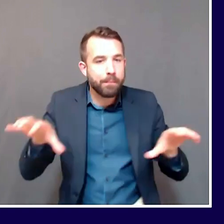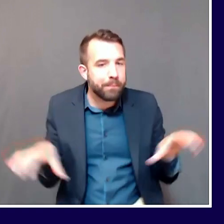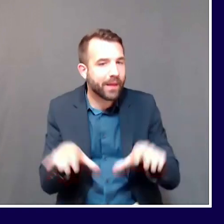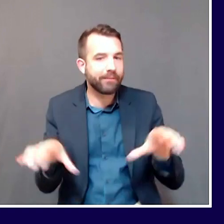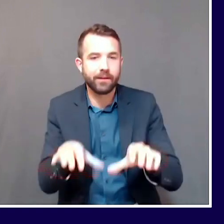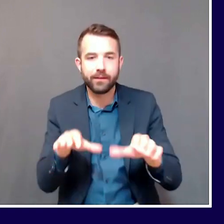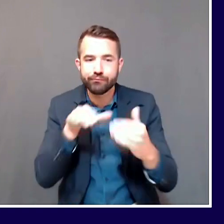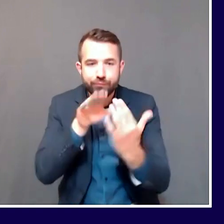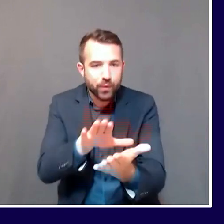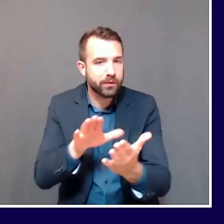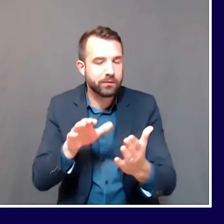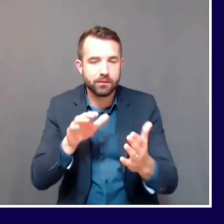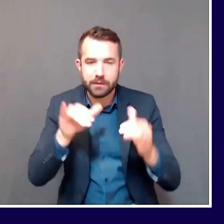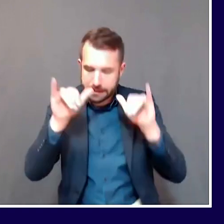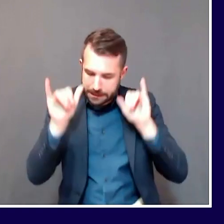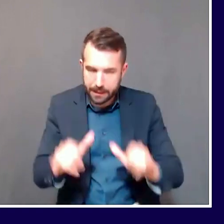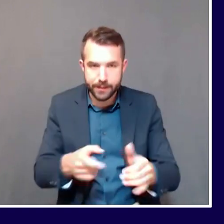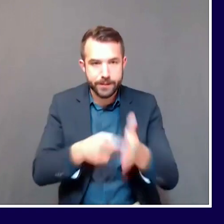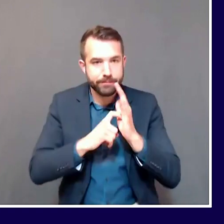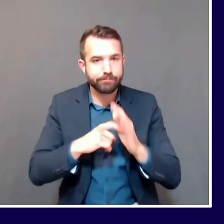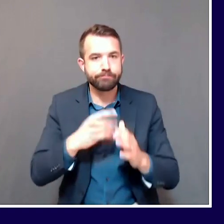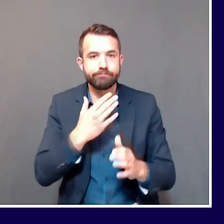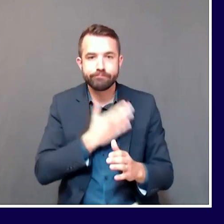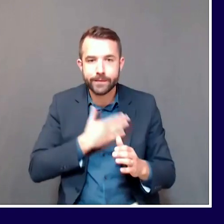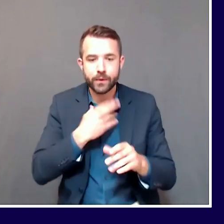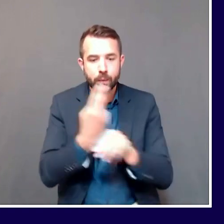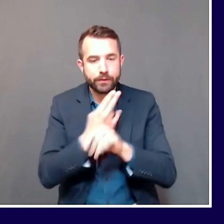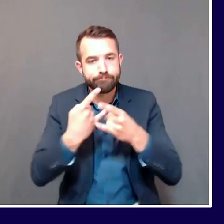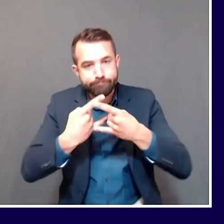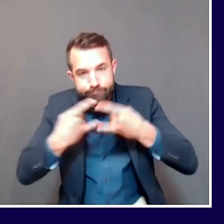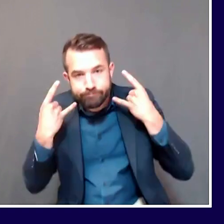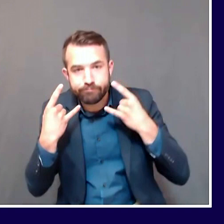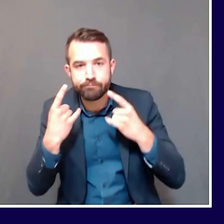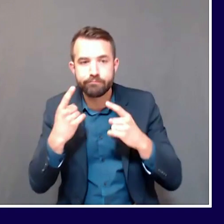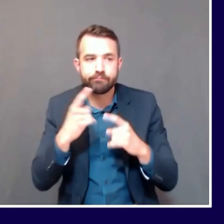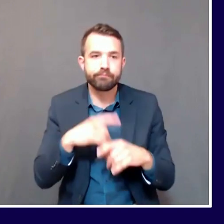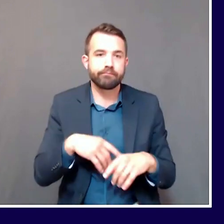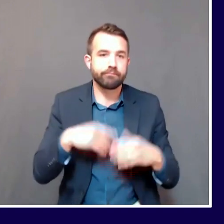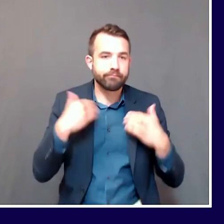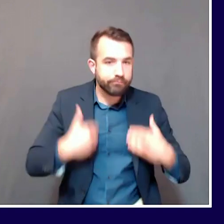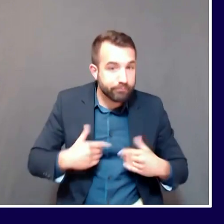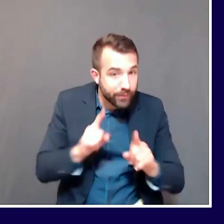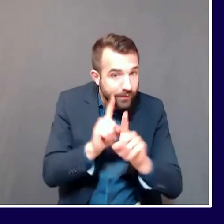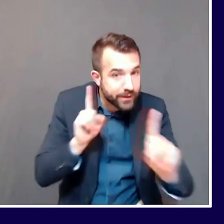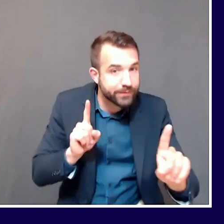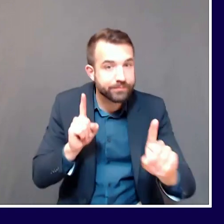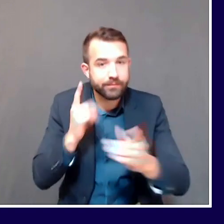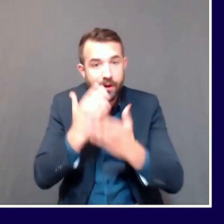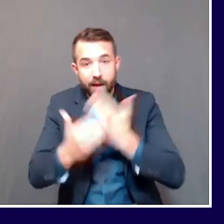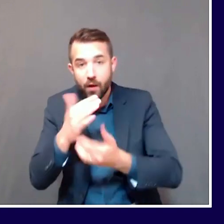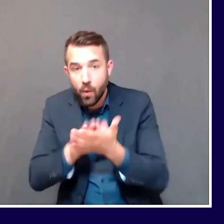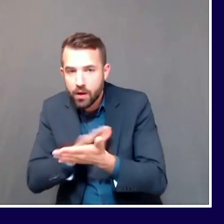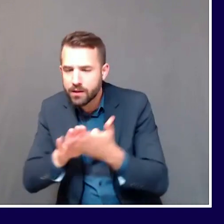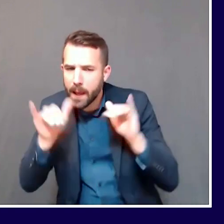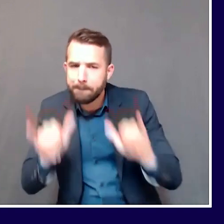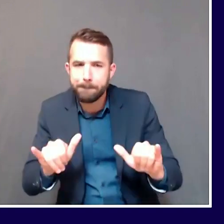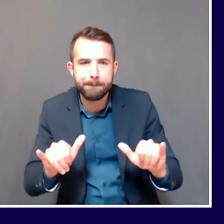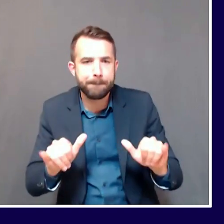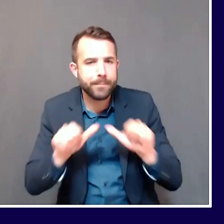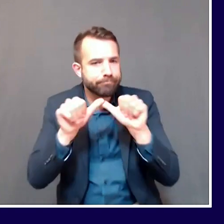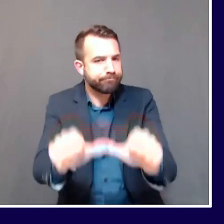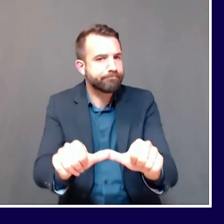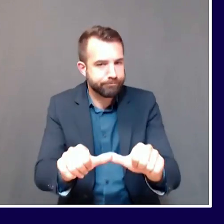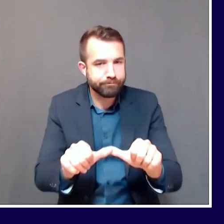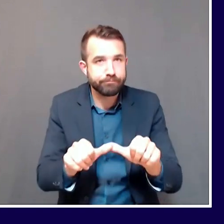still urge everyone to go about their day as if the virus may be around them. Just to take myself